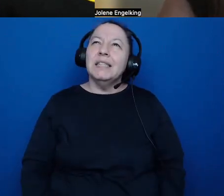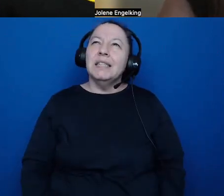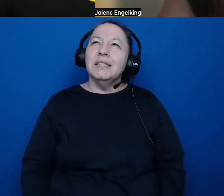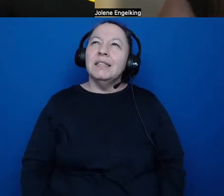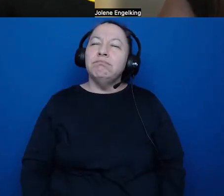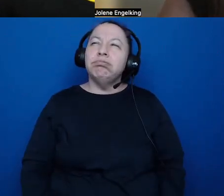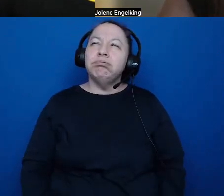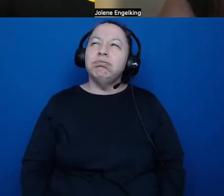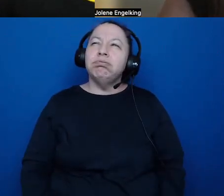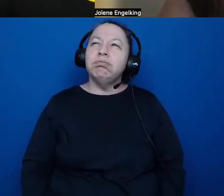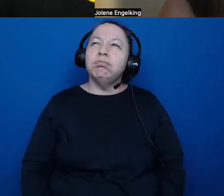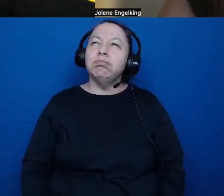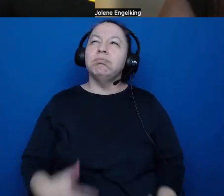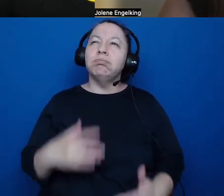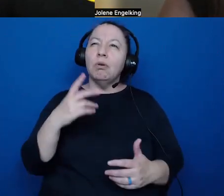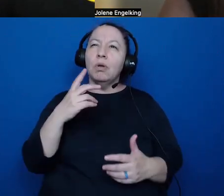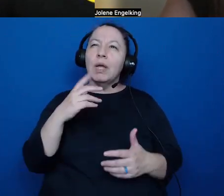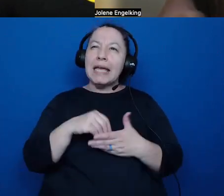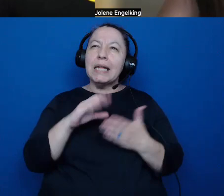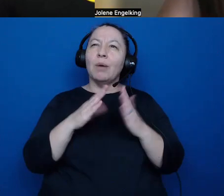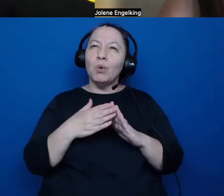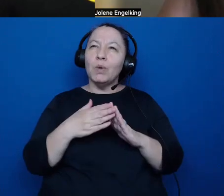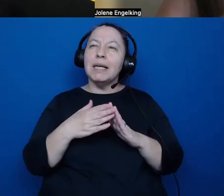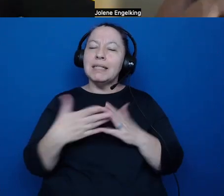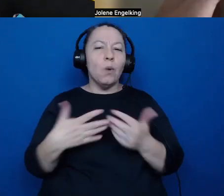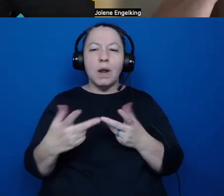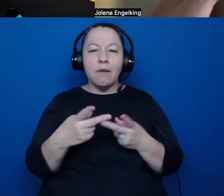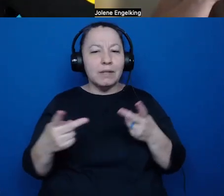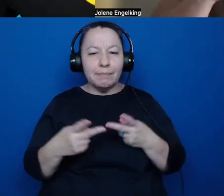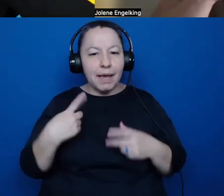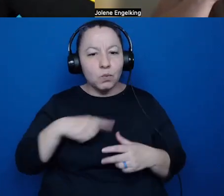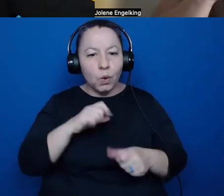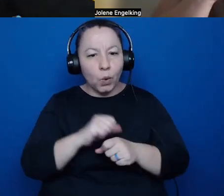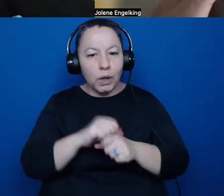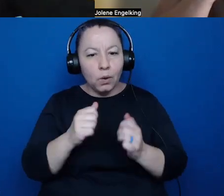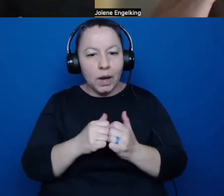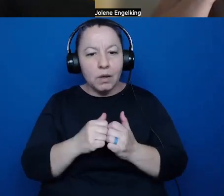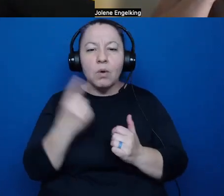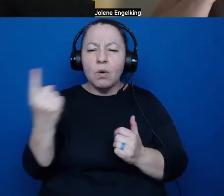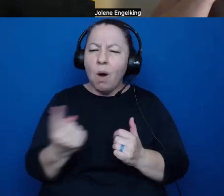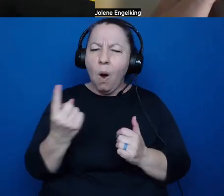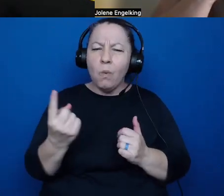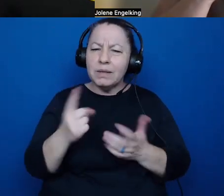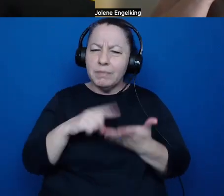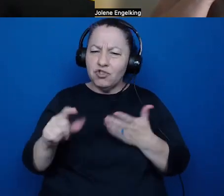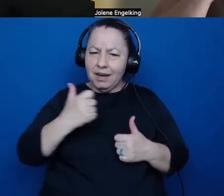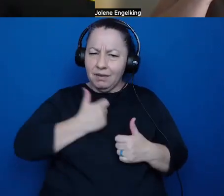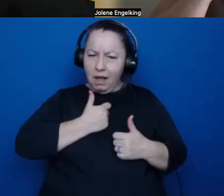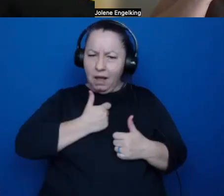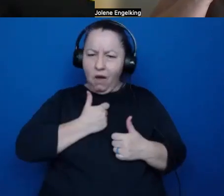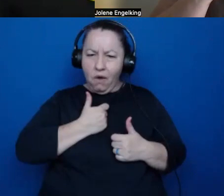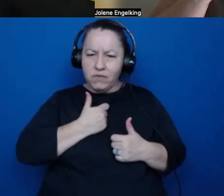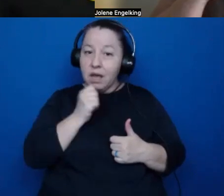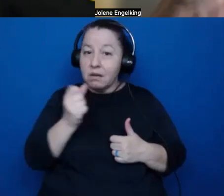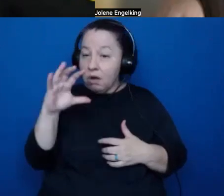in communities and whatever space we're working in, that we're always checking our biases, that we're not assuming,